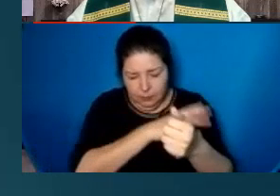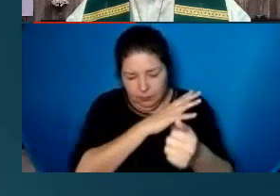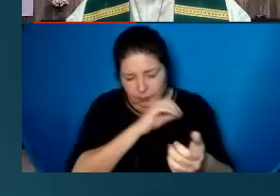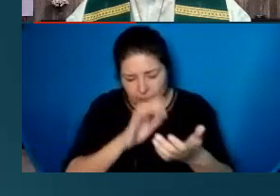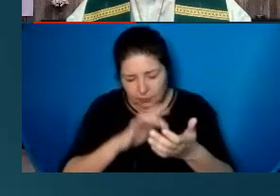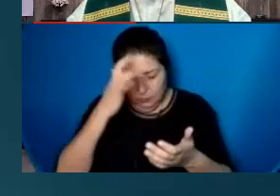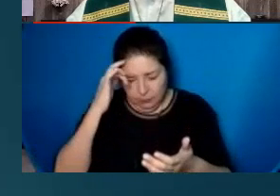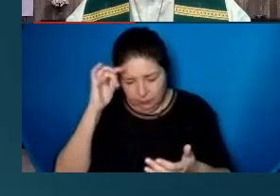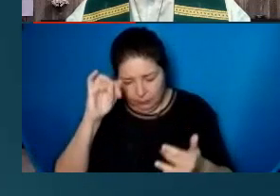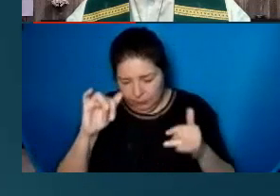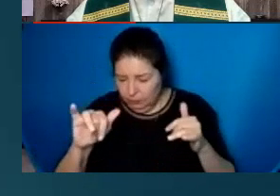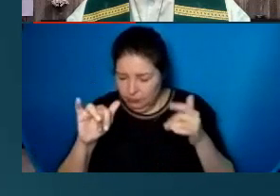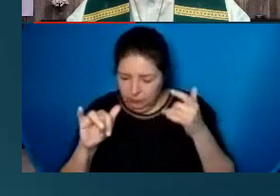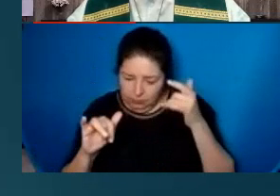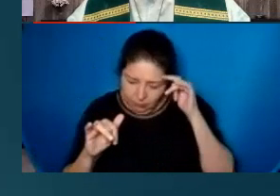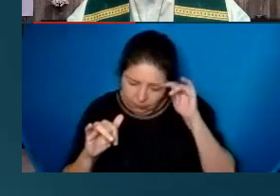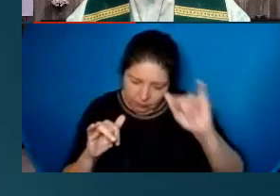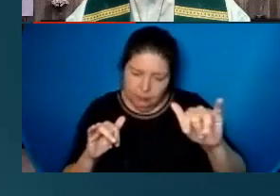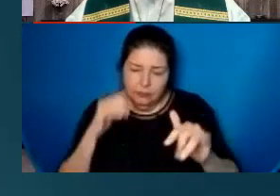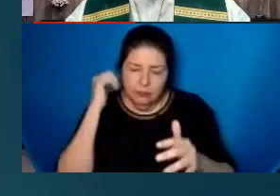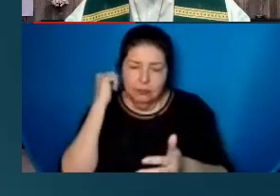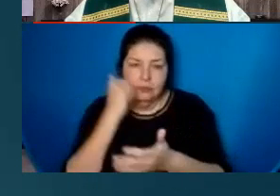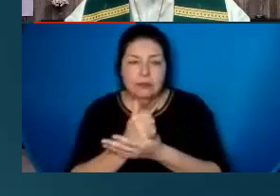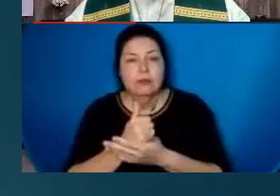glory, forever and ever. Amen.